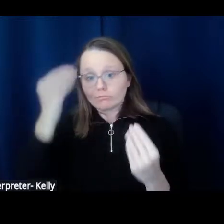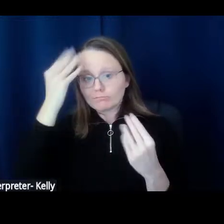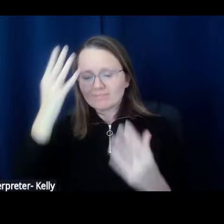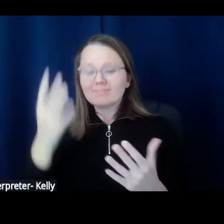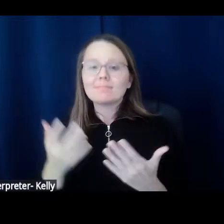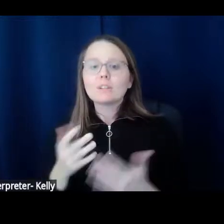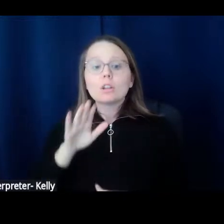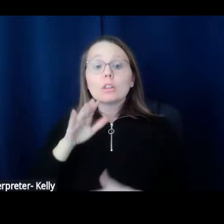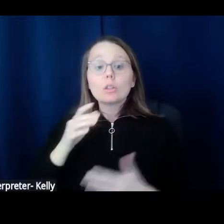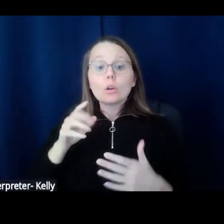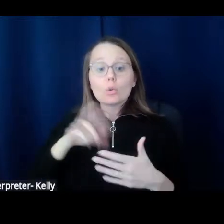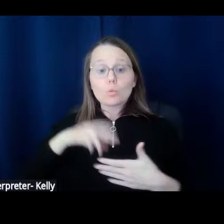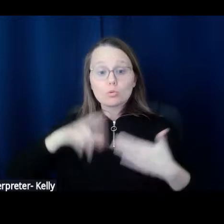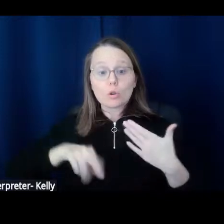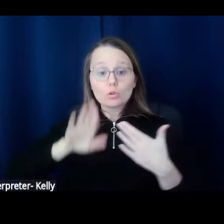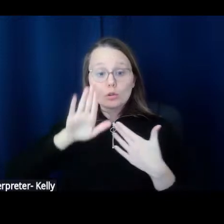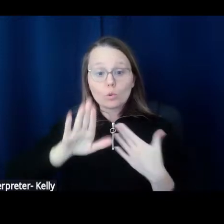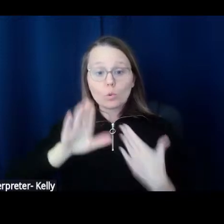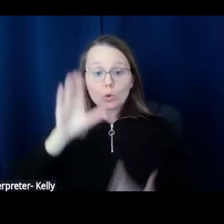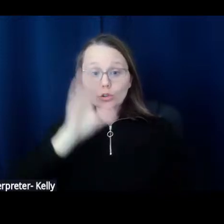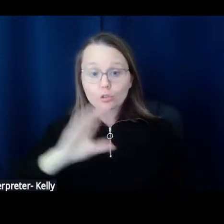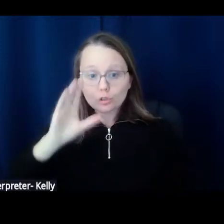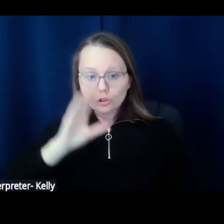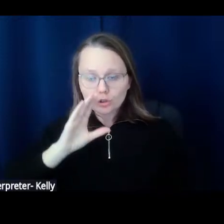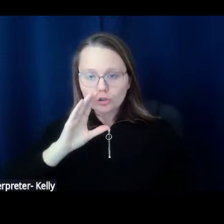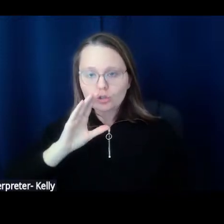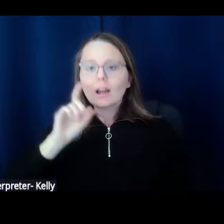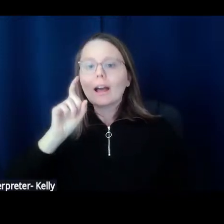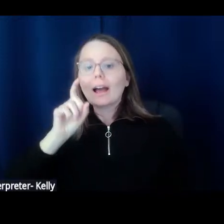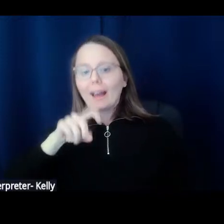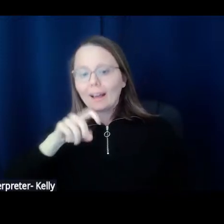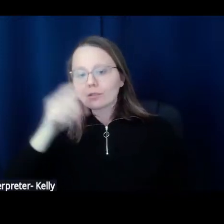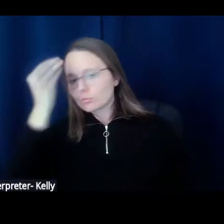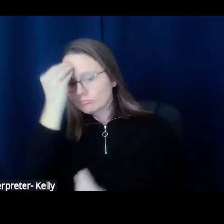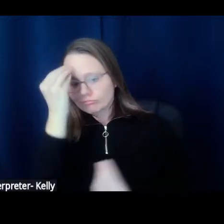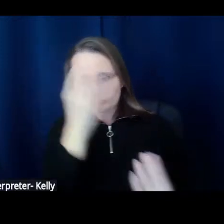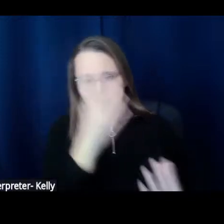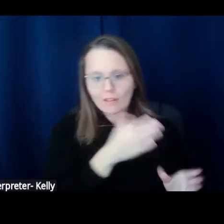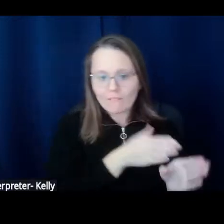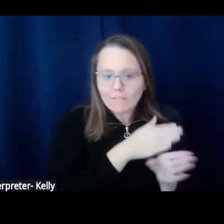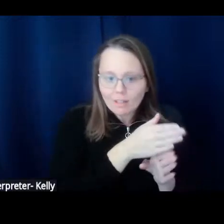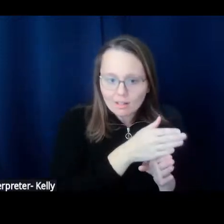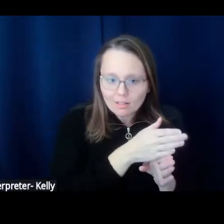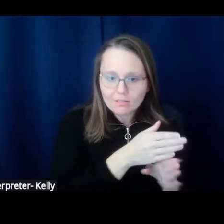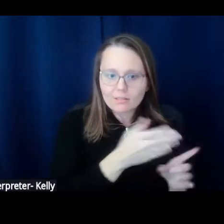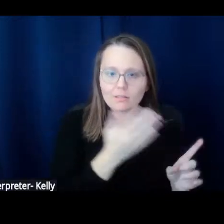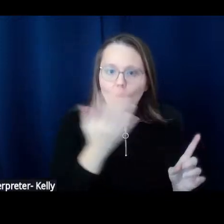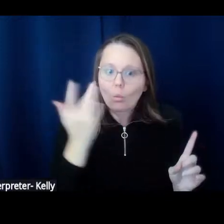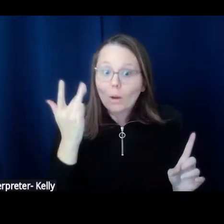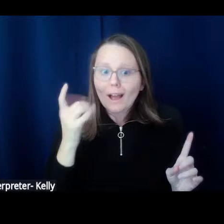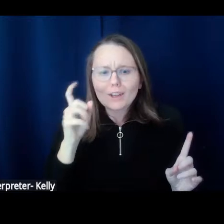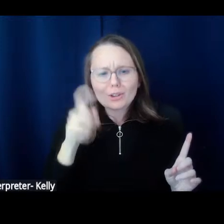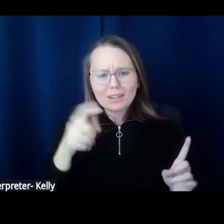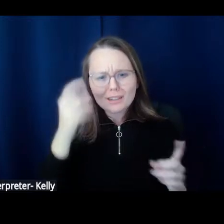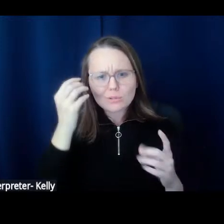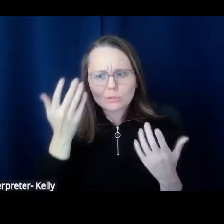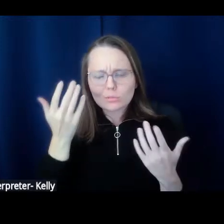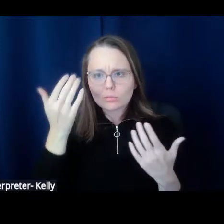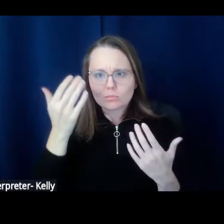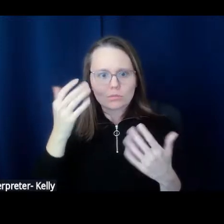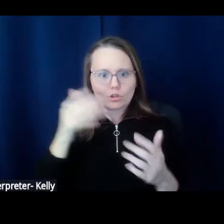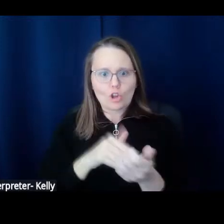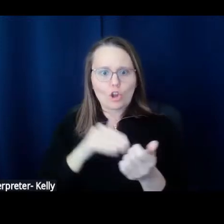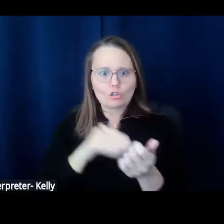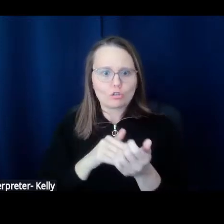your research have to be brought down to the field, so the doctors would be able to know what could possibly go